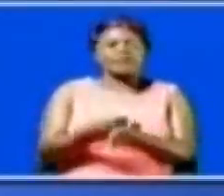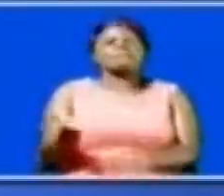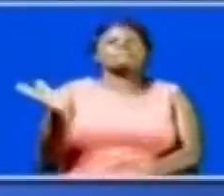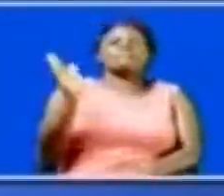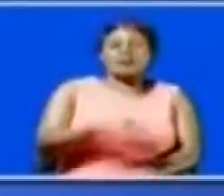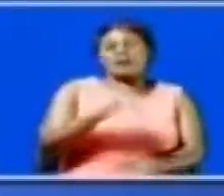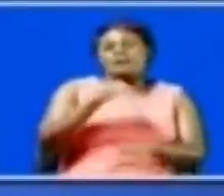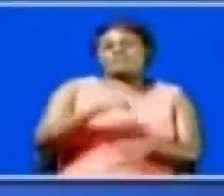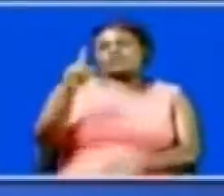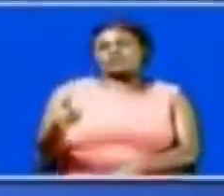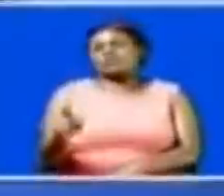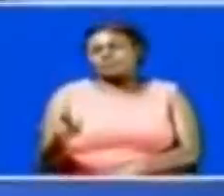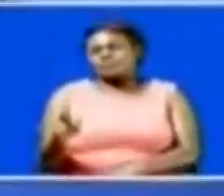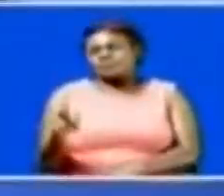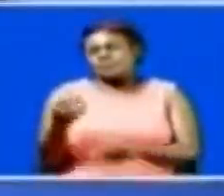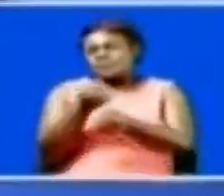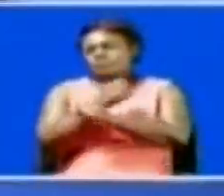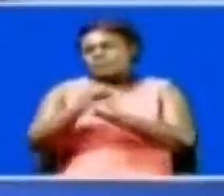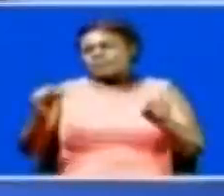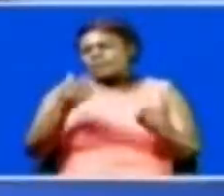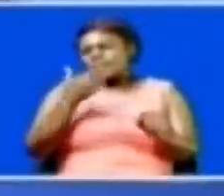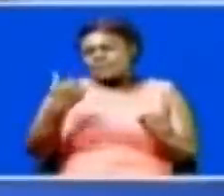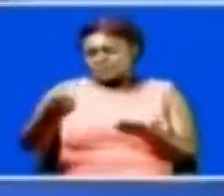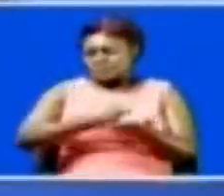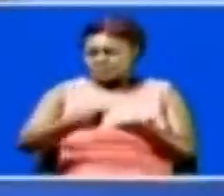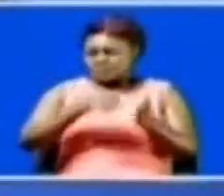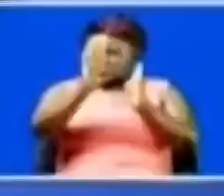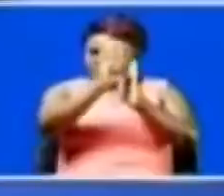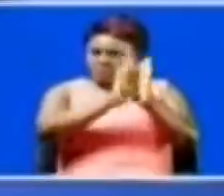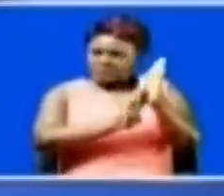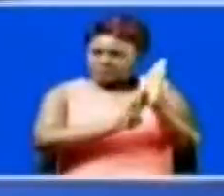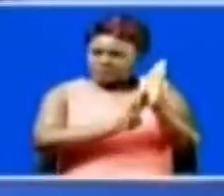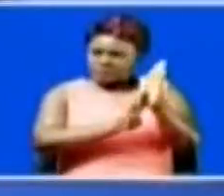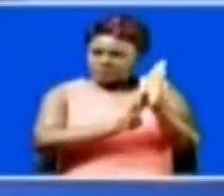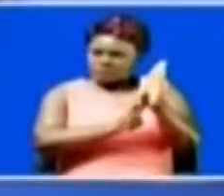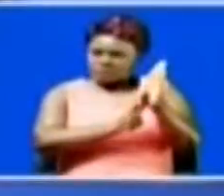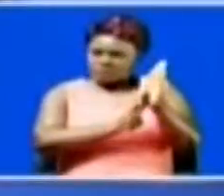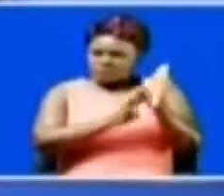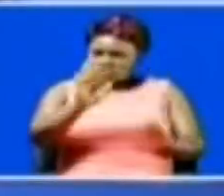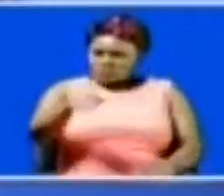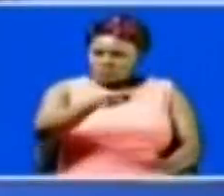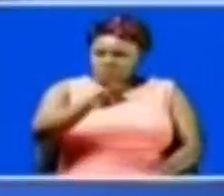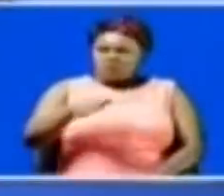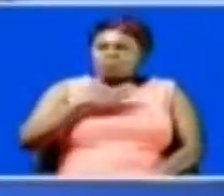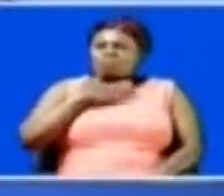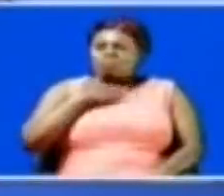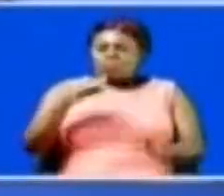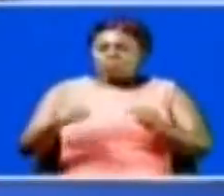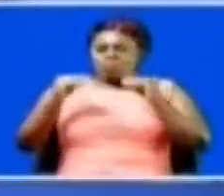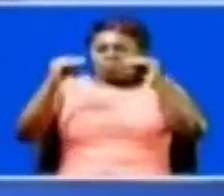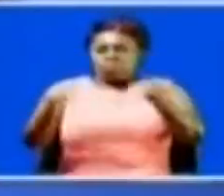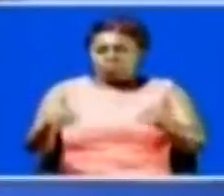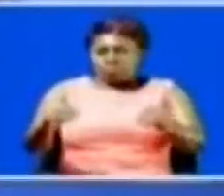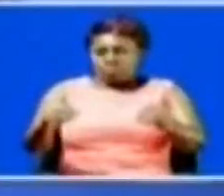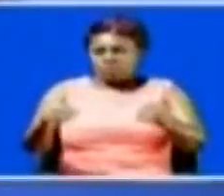back and get you. So do you think the president should assent to this bill by parliamentarians seeking to further